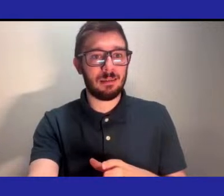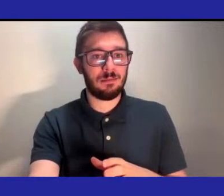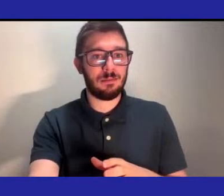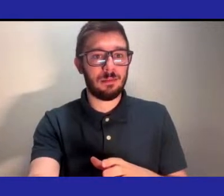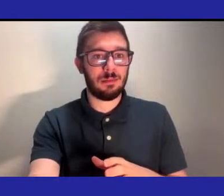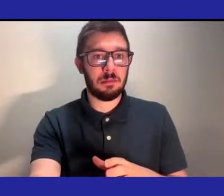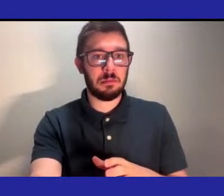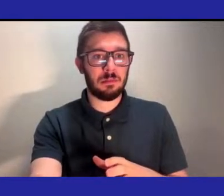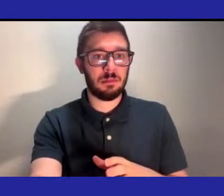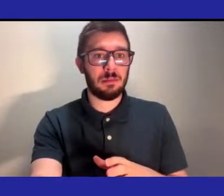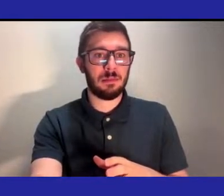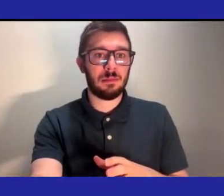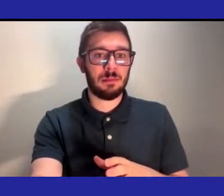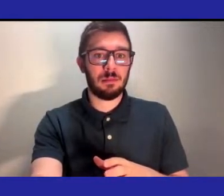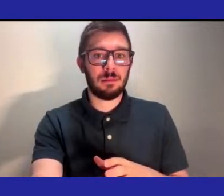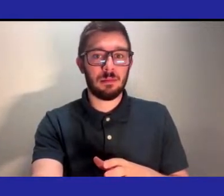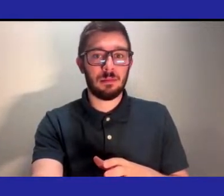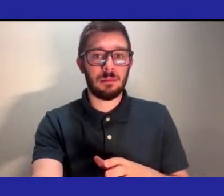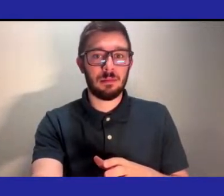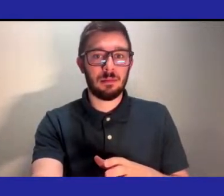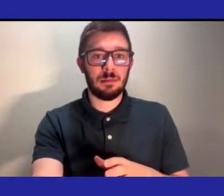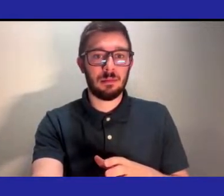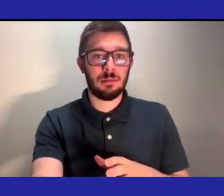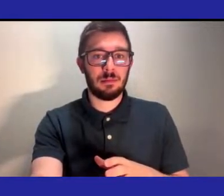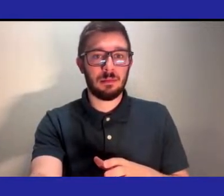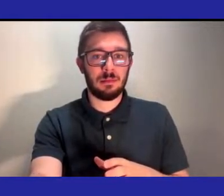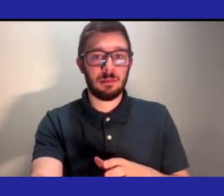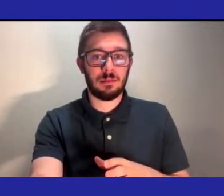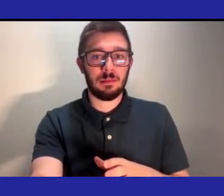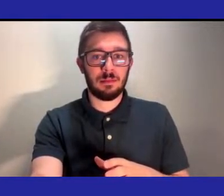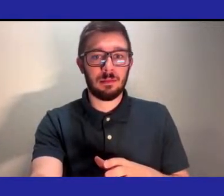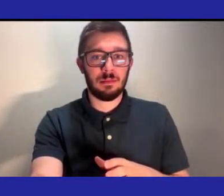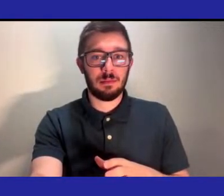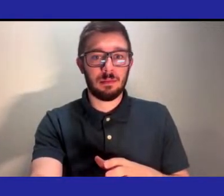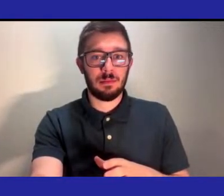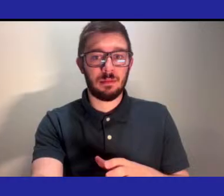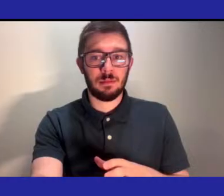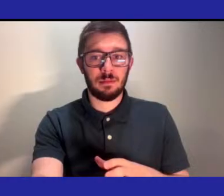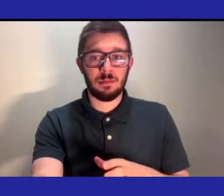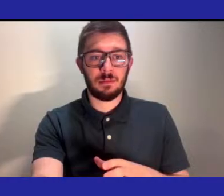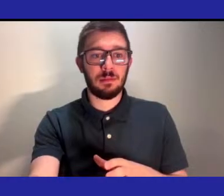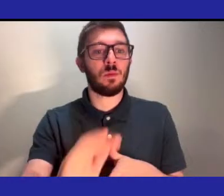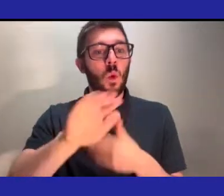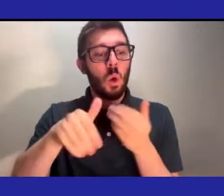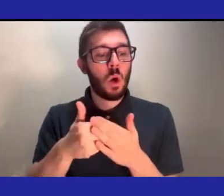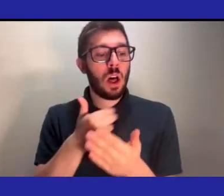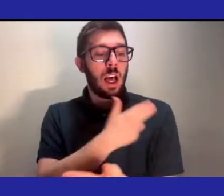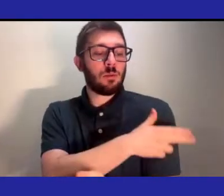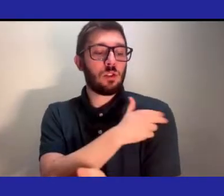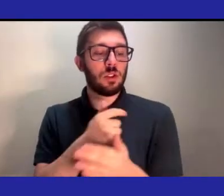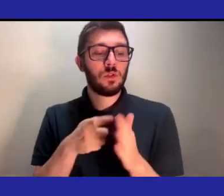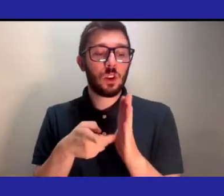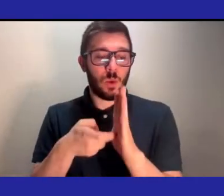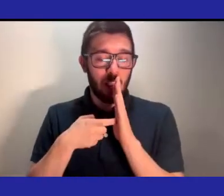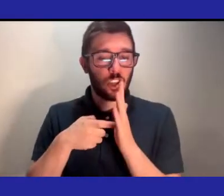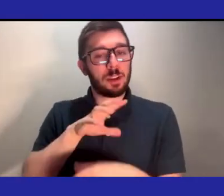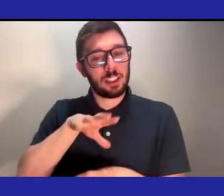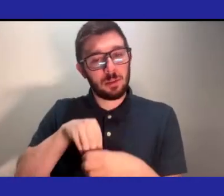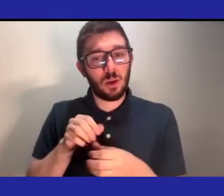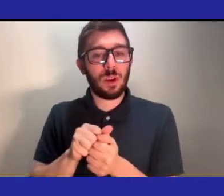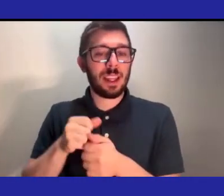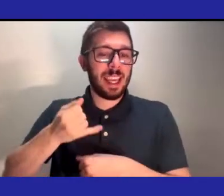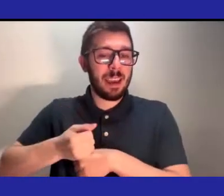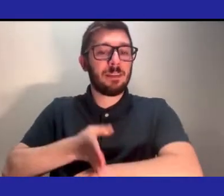And of course, all hospitals are required to participate in a performance improvement and patient safety